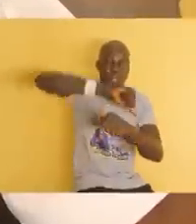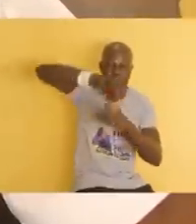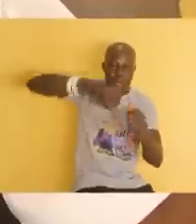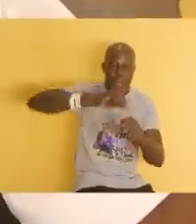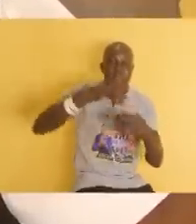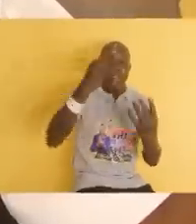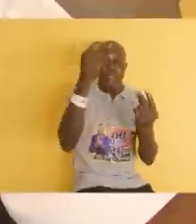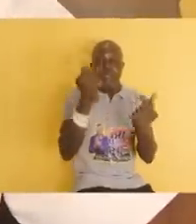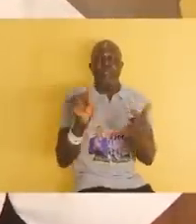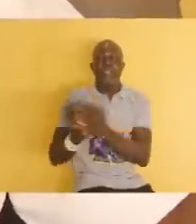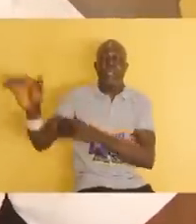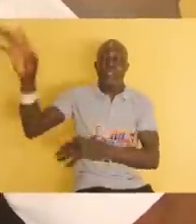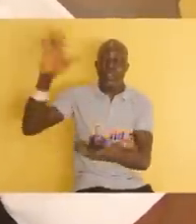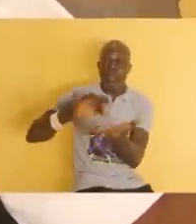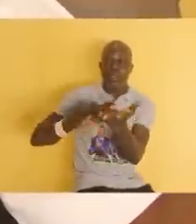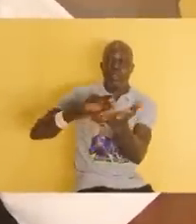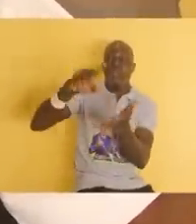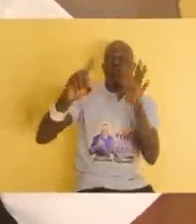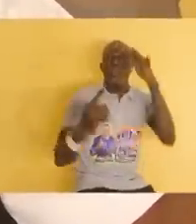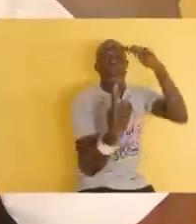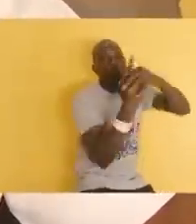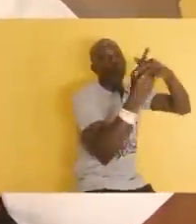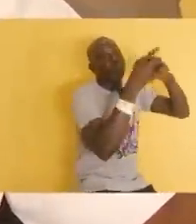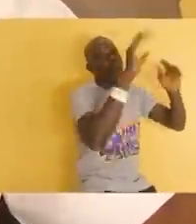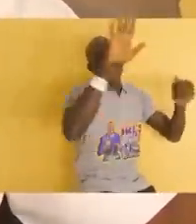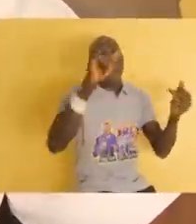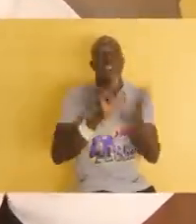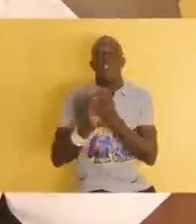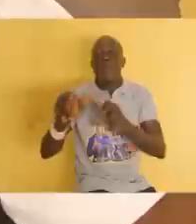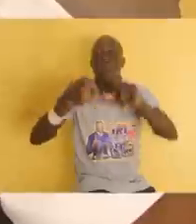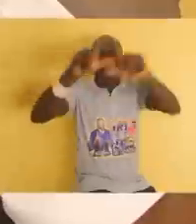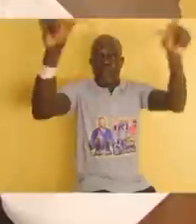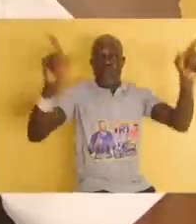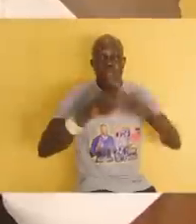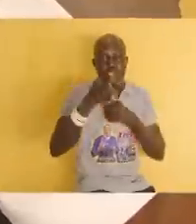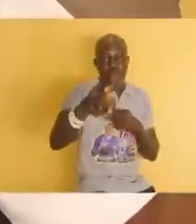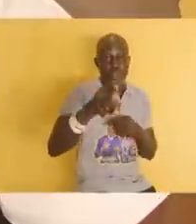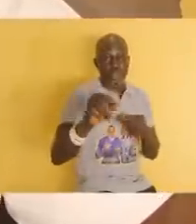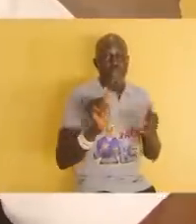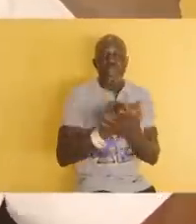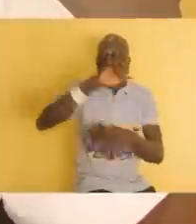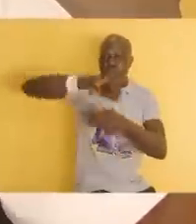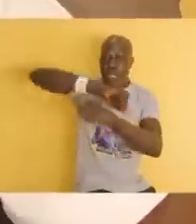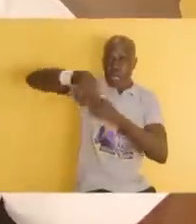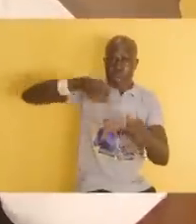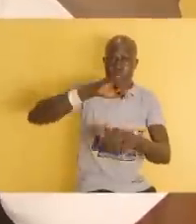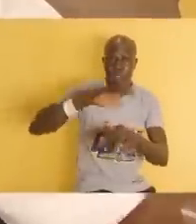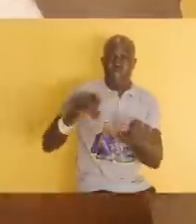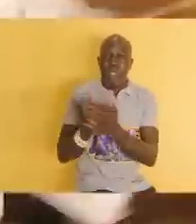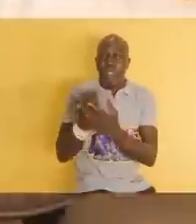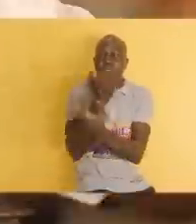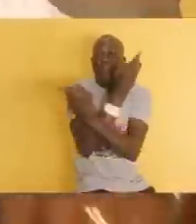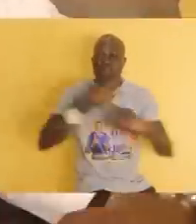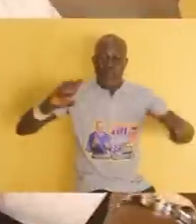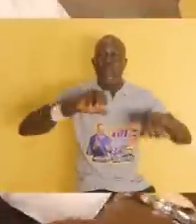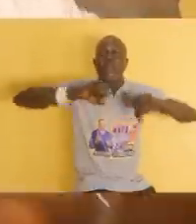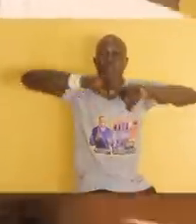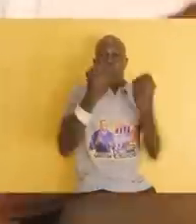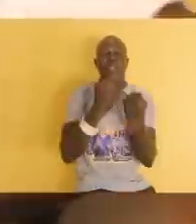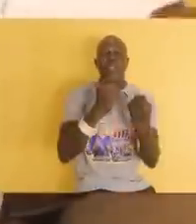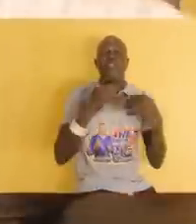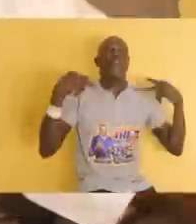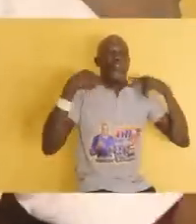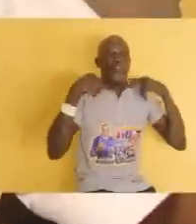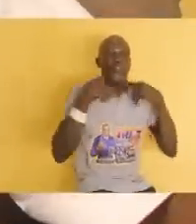the whole. Ese logo re ma ja to ba. We will release very soon. I dey locate you. I will locate you. Ororo. He's all. Mo ma ja igi. Na break out.